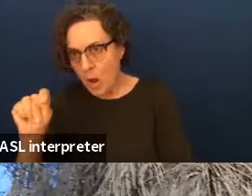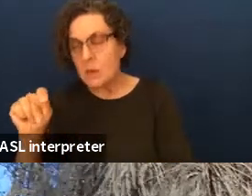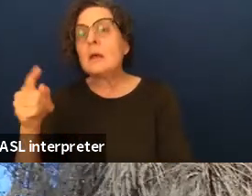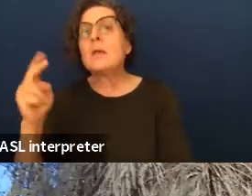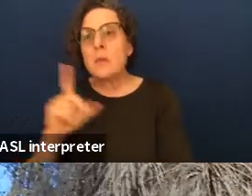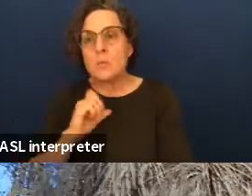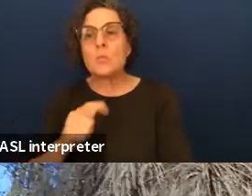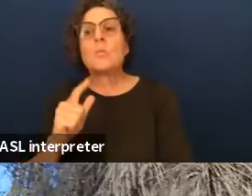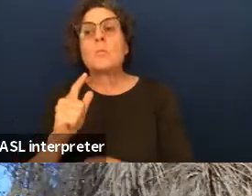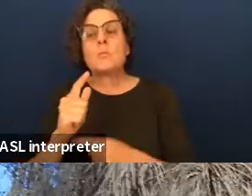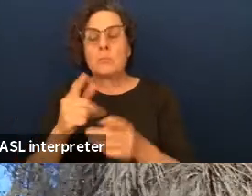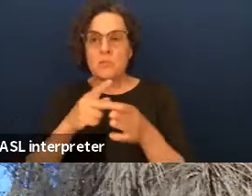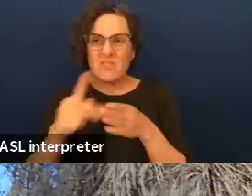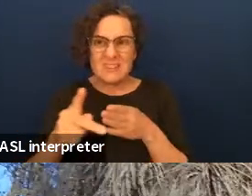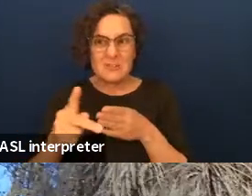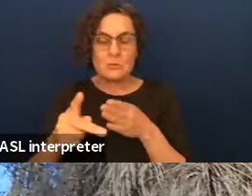geotechnical scientists that